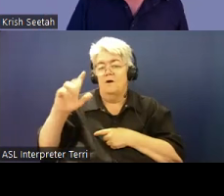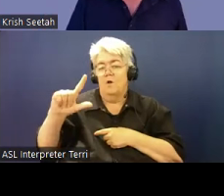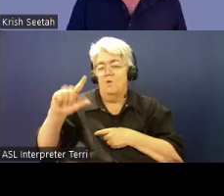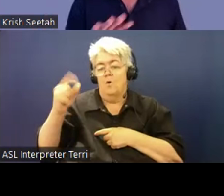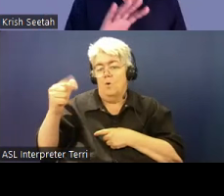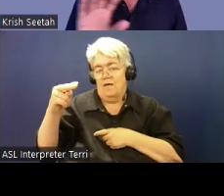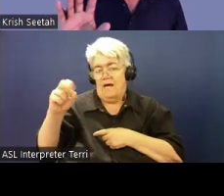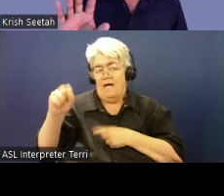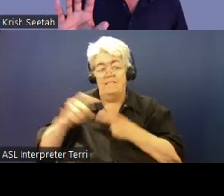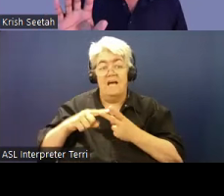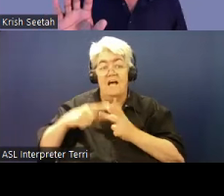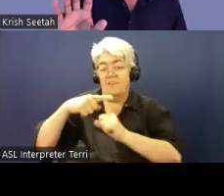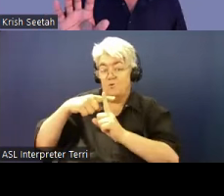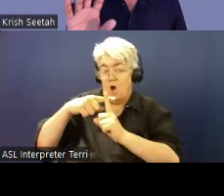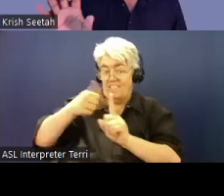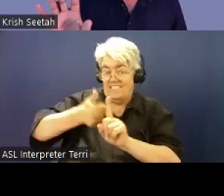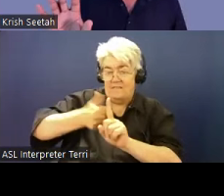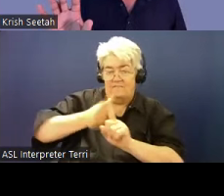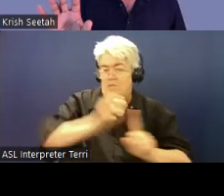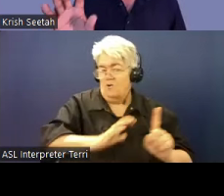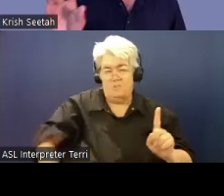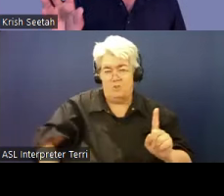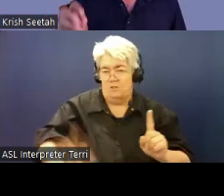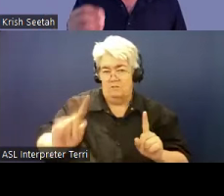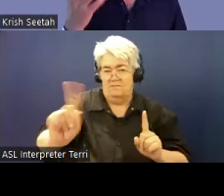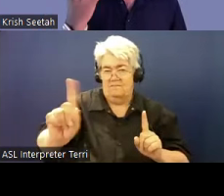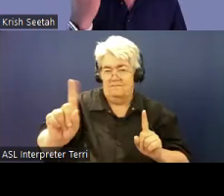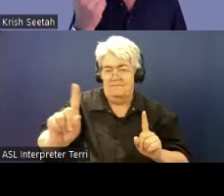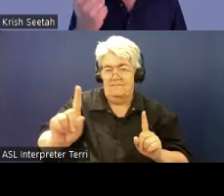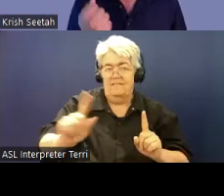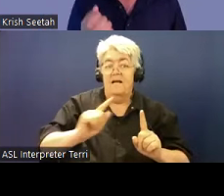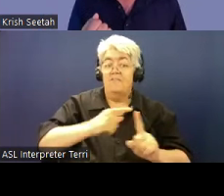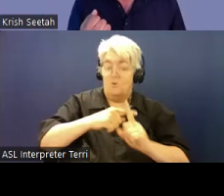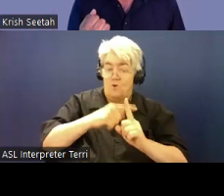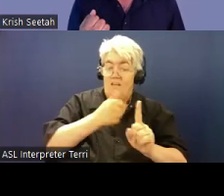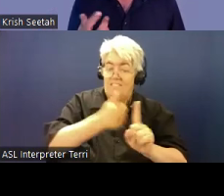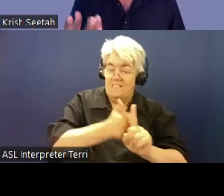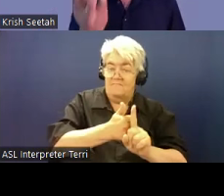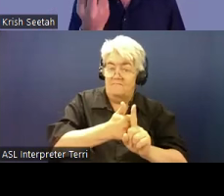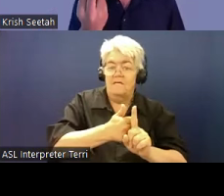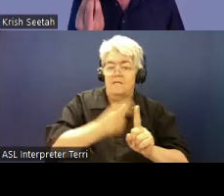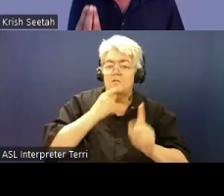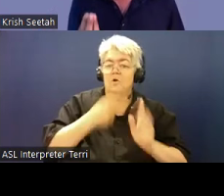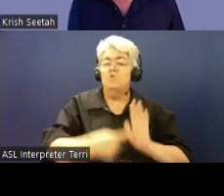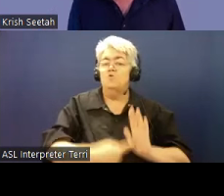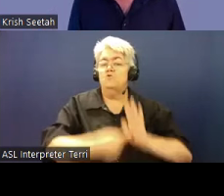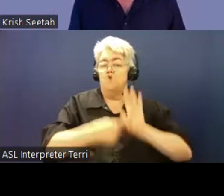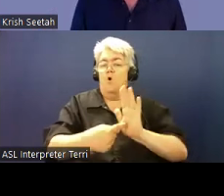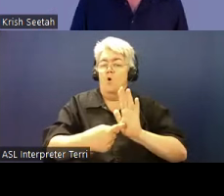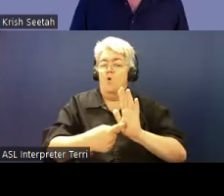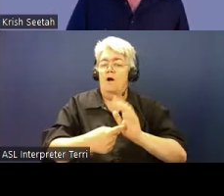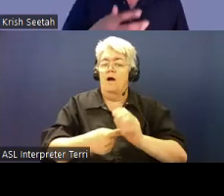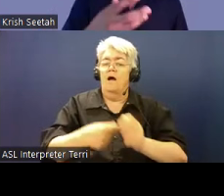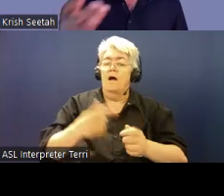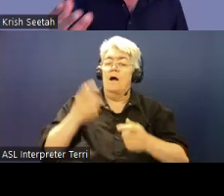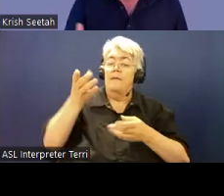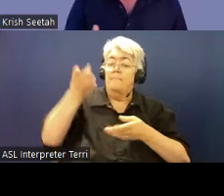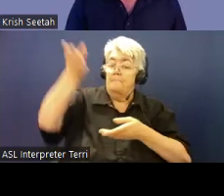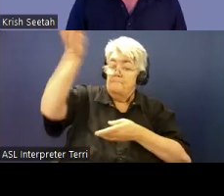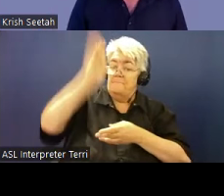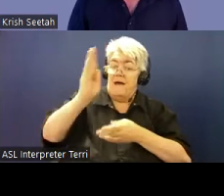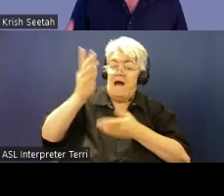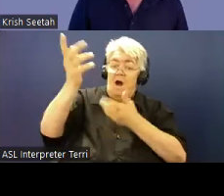the cross is not actually a Christian effigy. It's a mechanism of power to draw on the power of